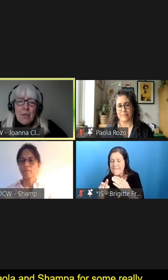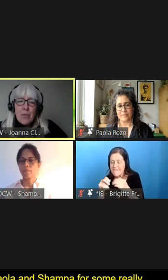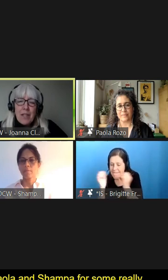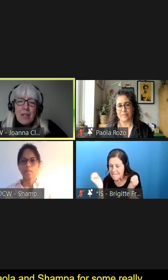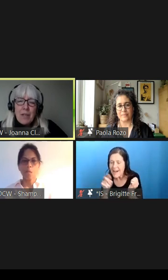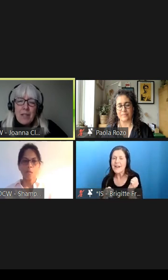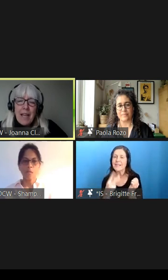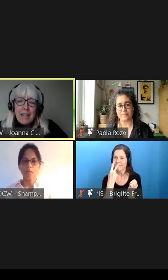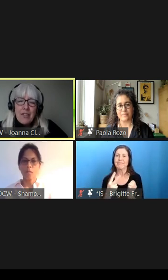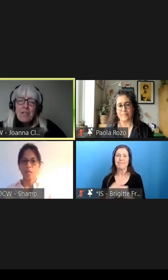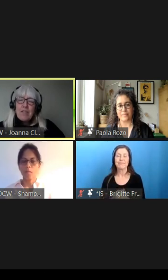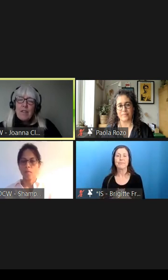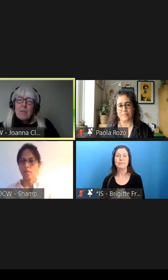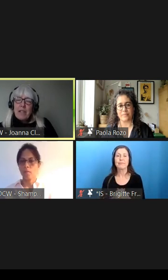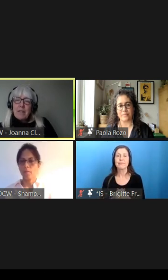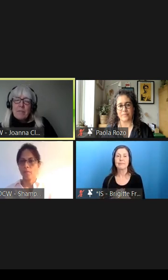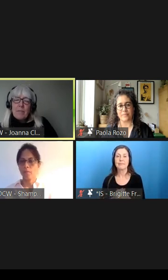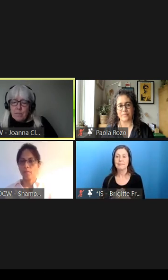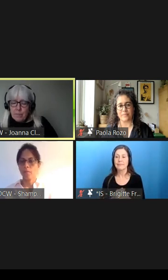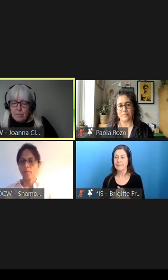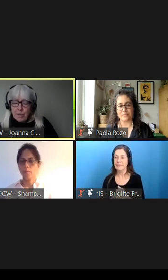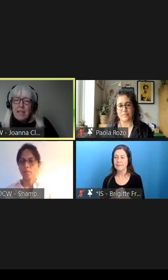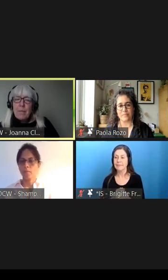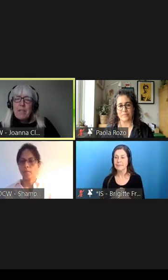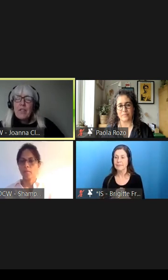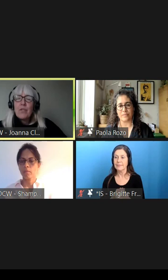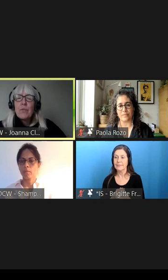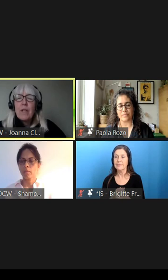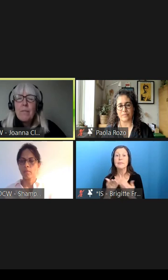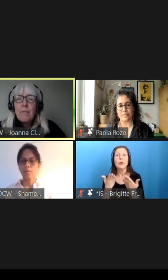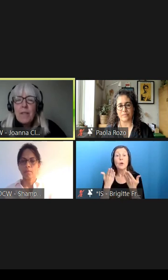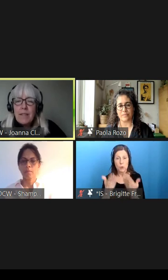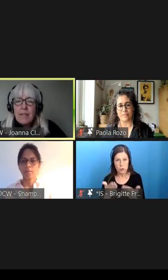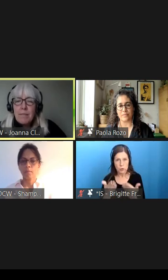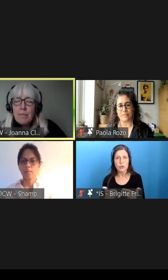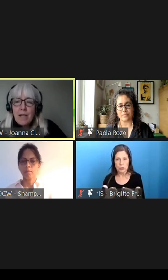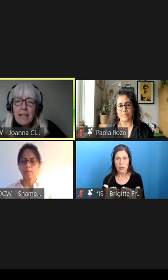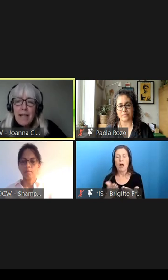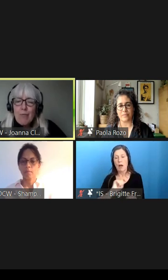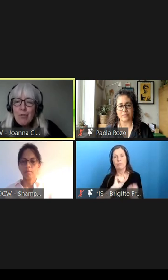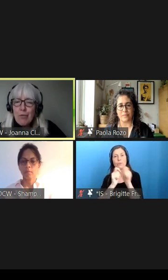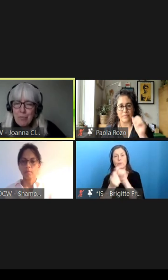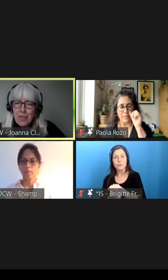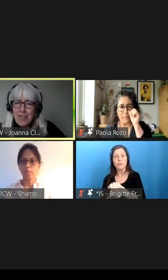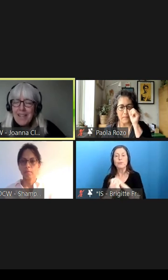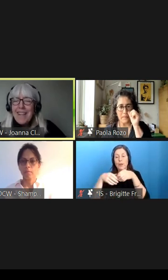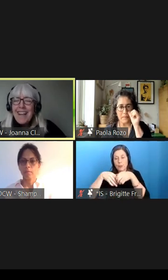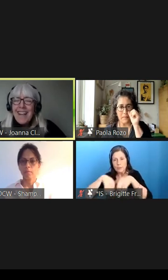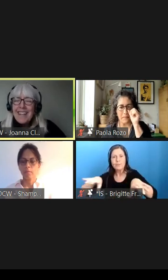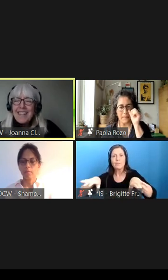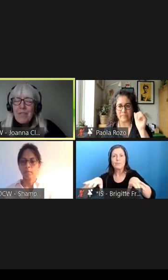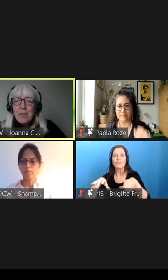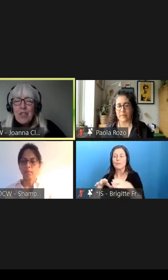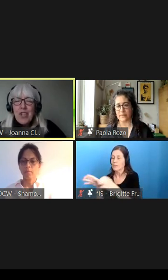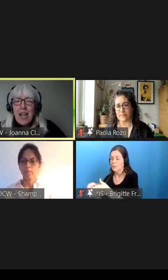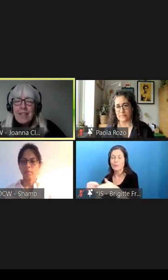that we can actually we can break up into in some breakout rooms